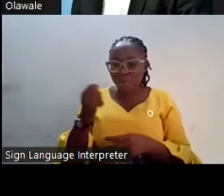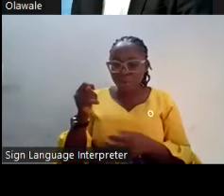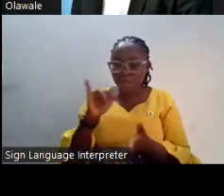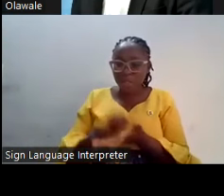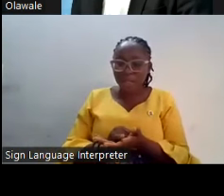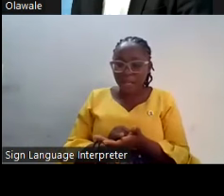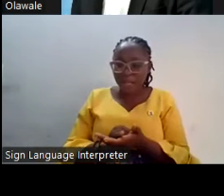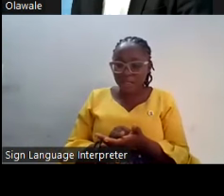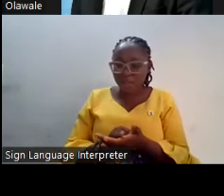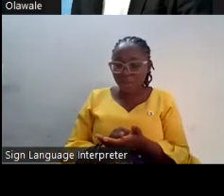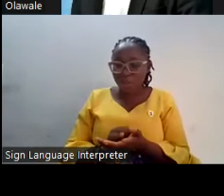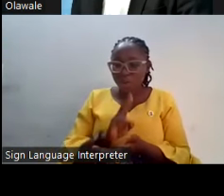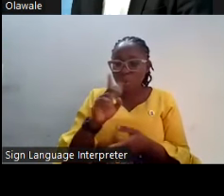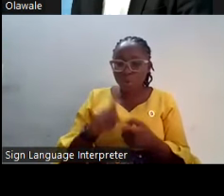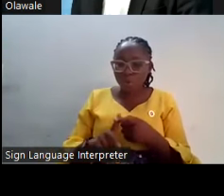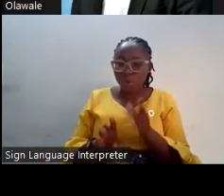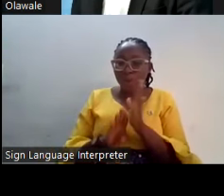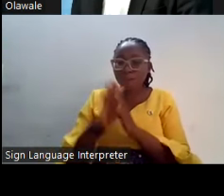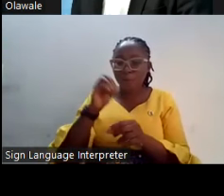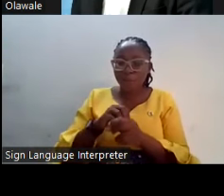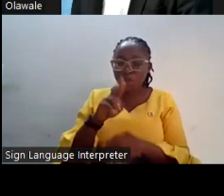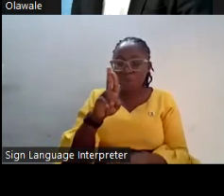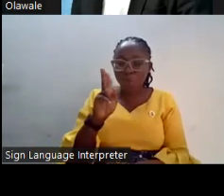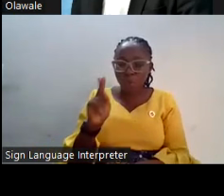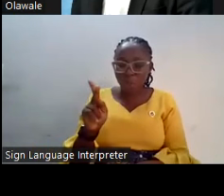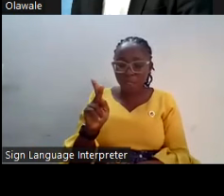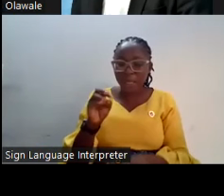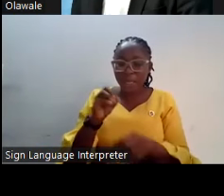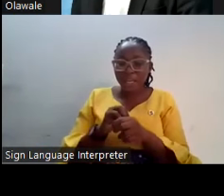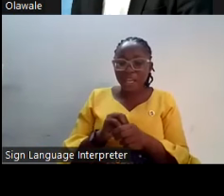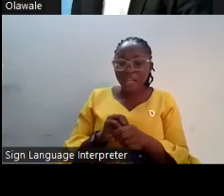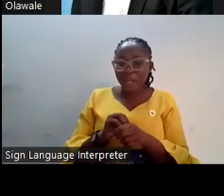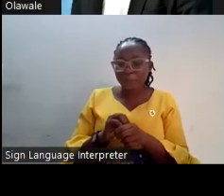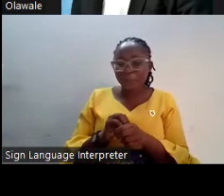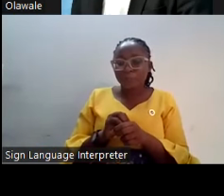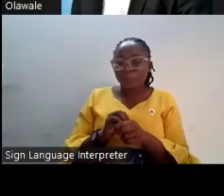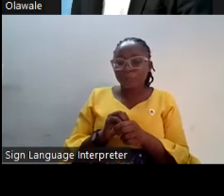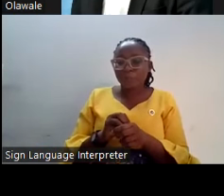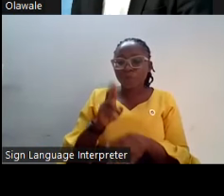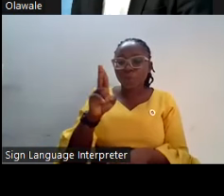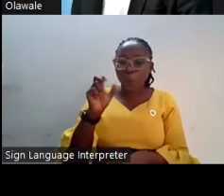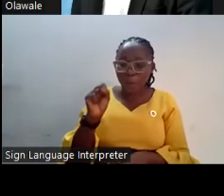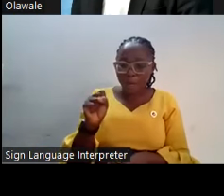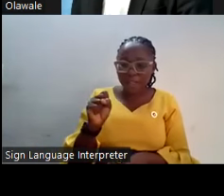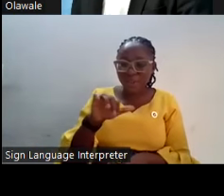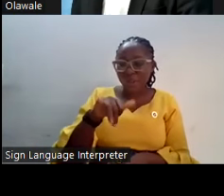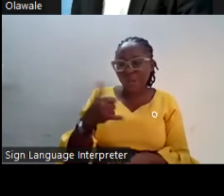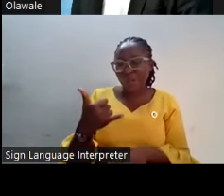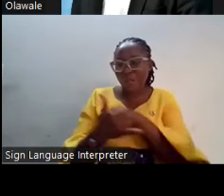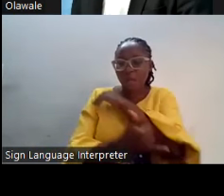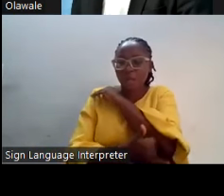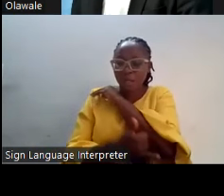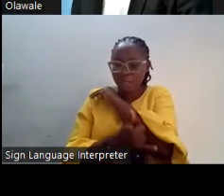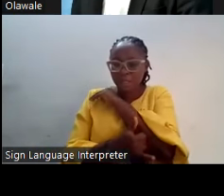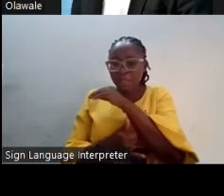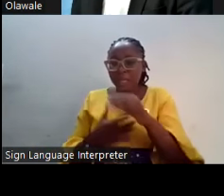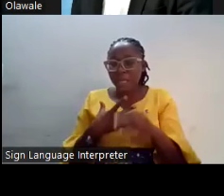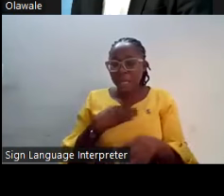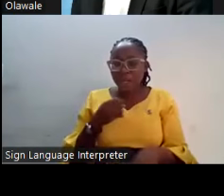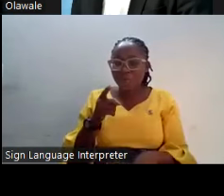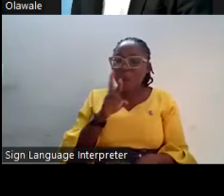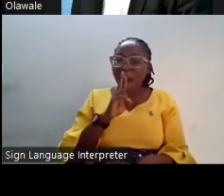in UK, in Australia, in United States, in other countries, and we were using